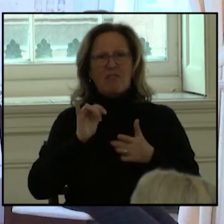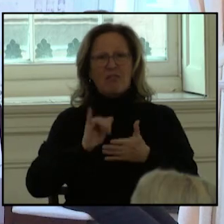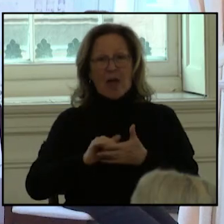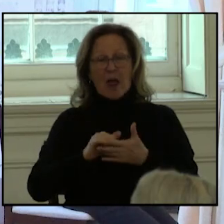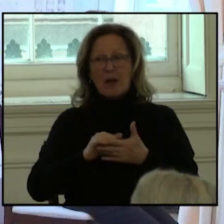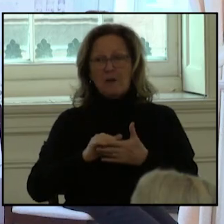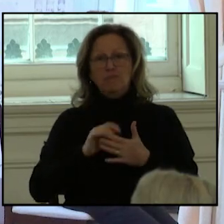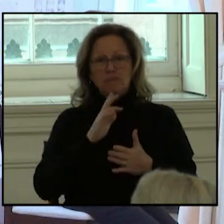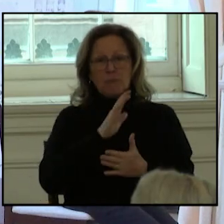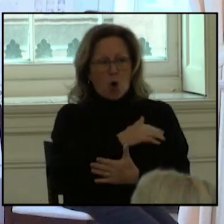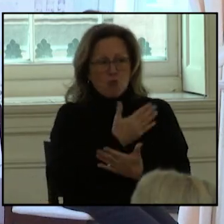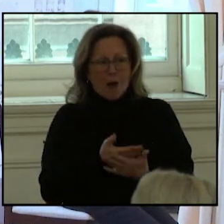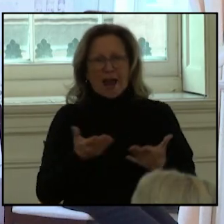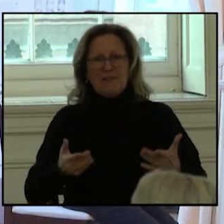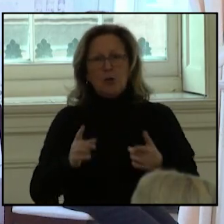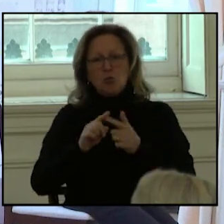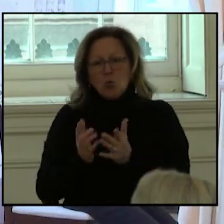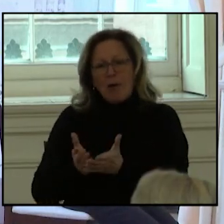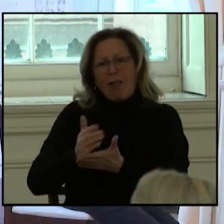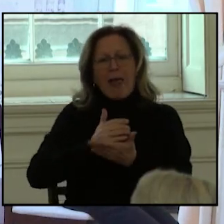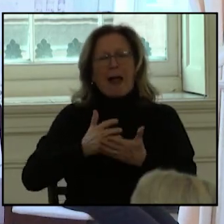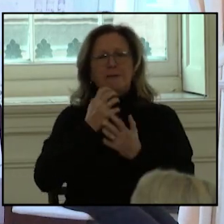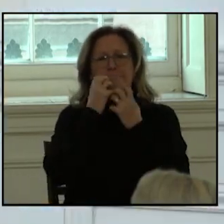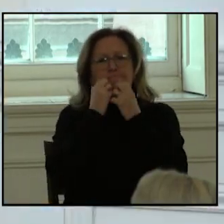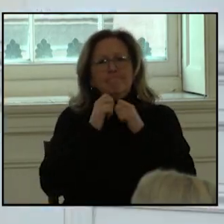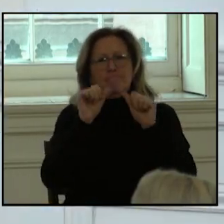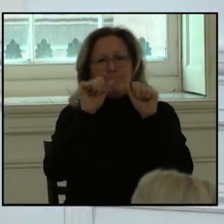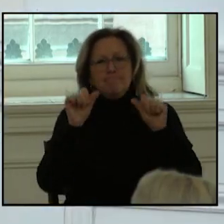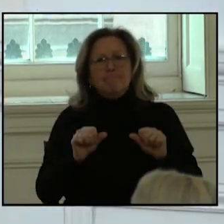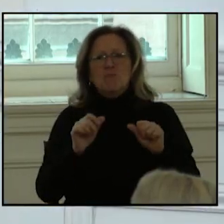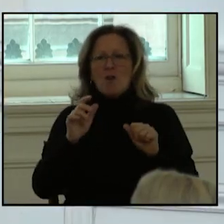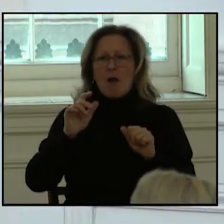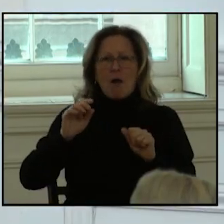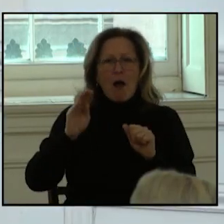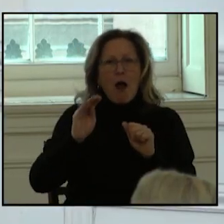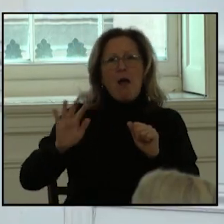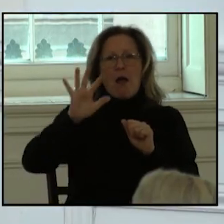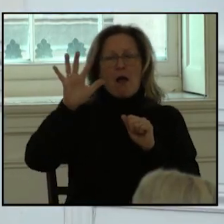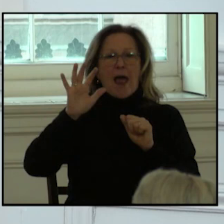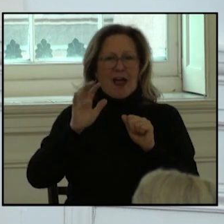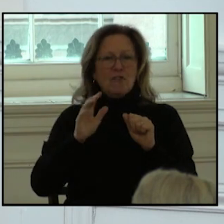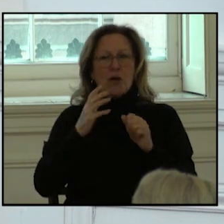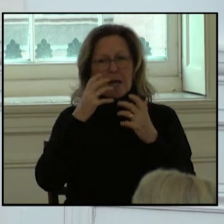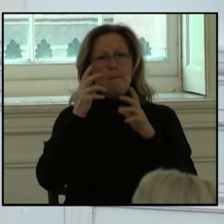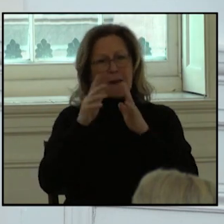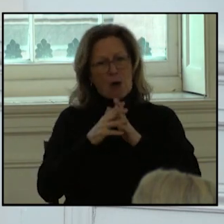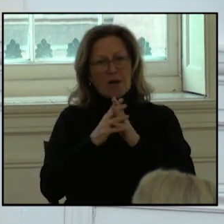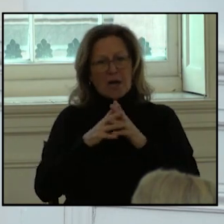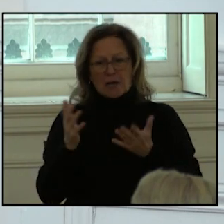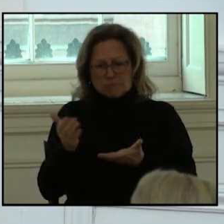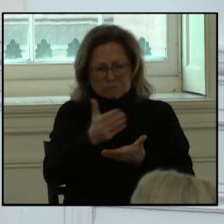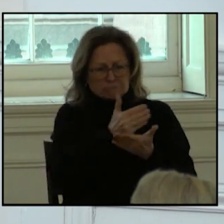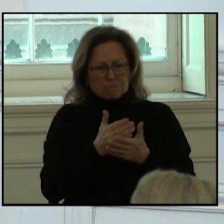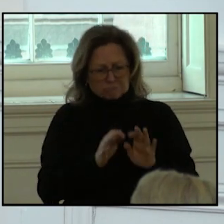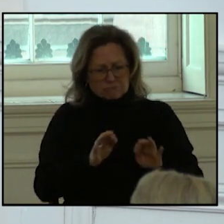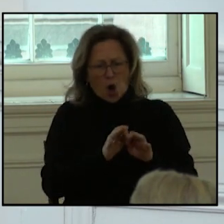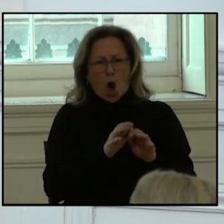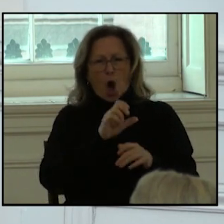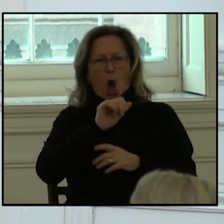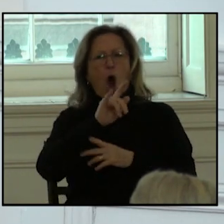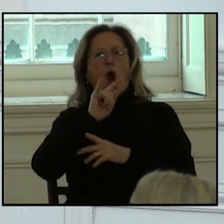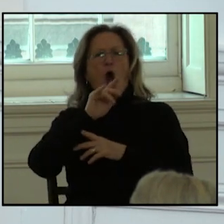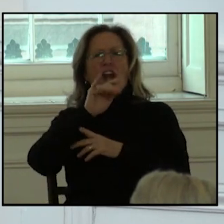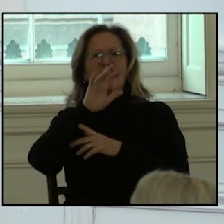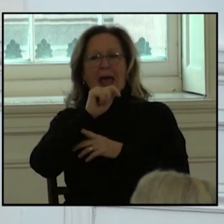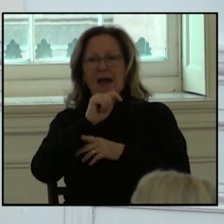collecting African-American artifacts and memorabilia. Jeffrey spent 14 years employed within the state of Connecticut Department of Mental Health and